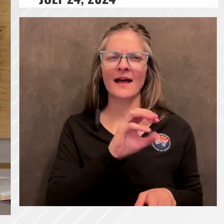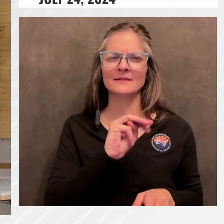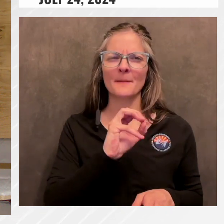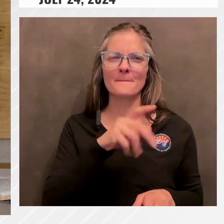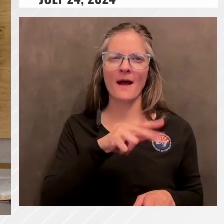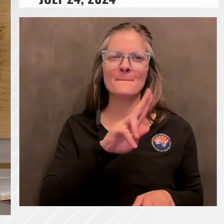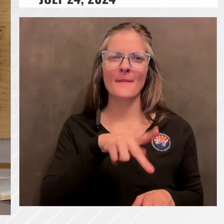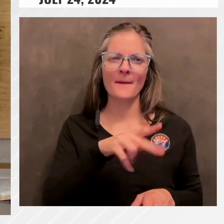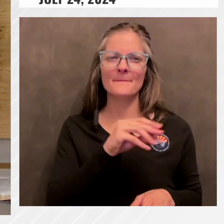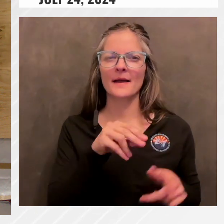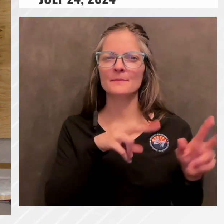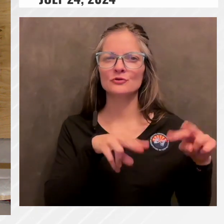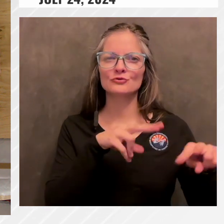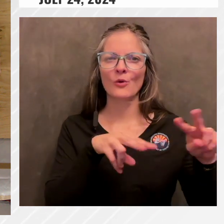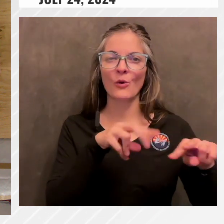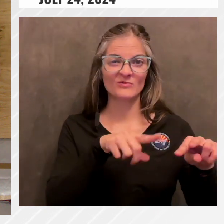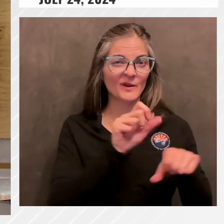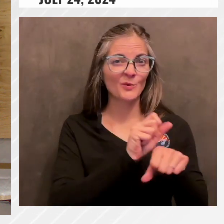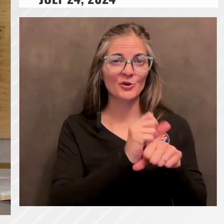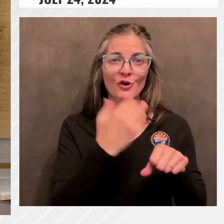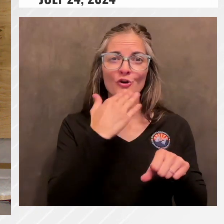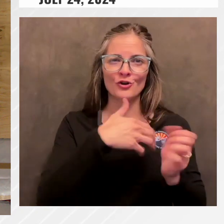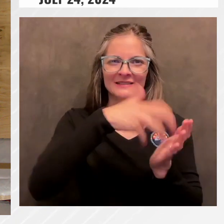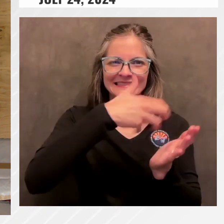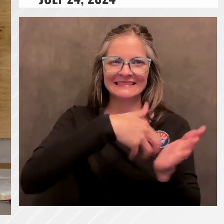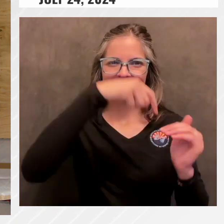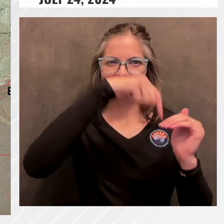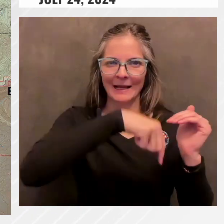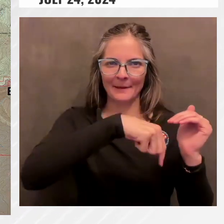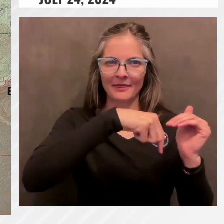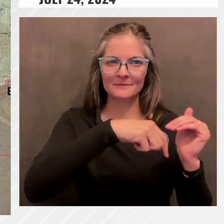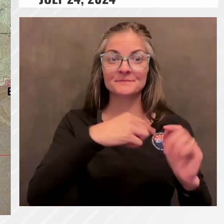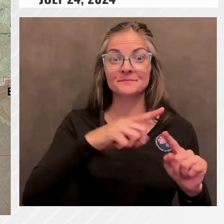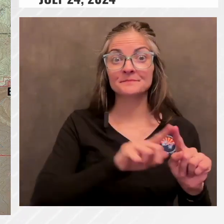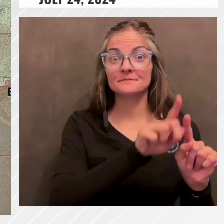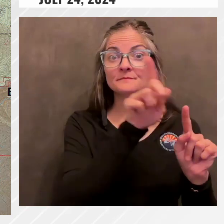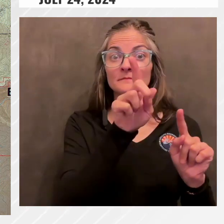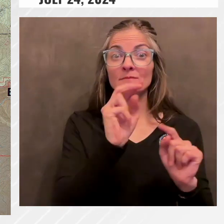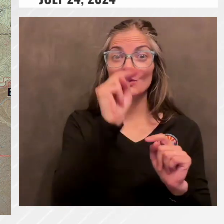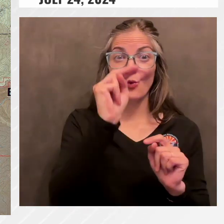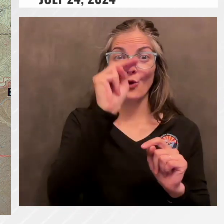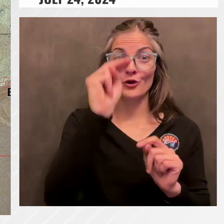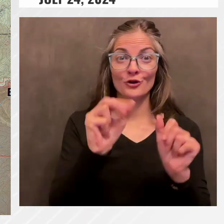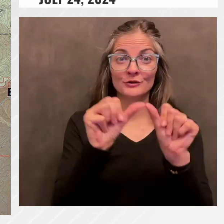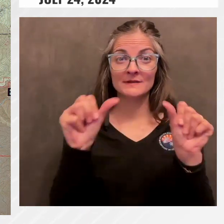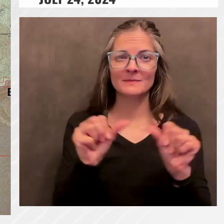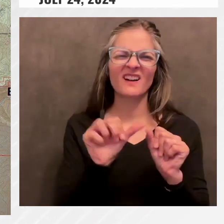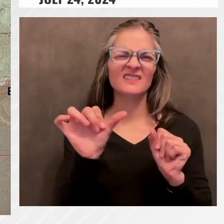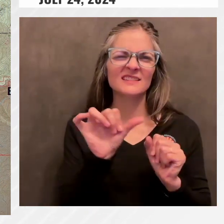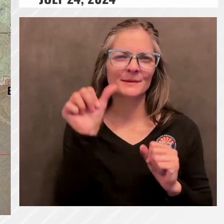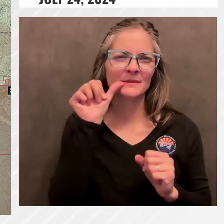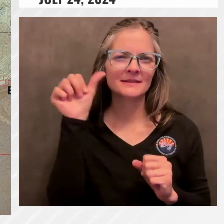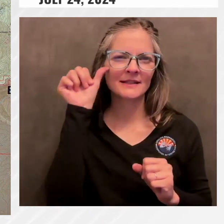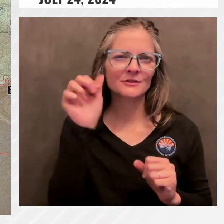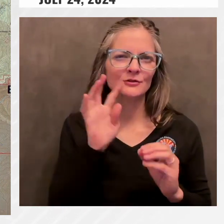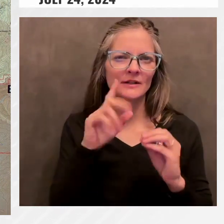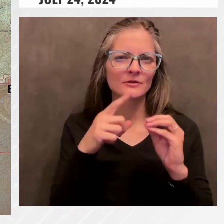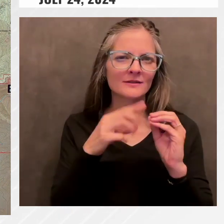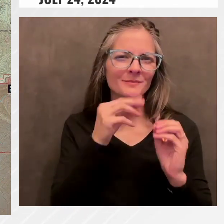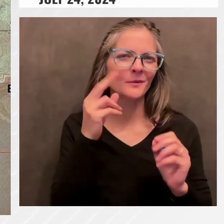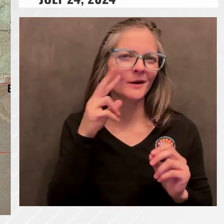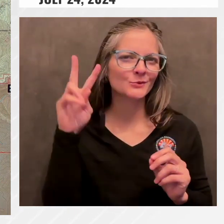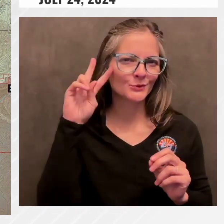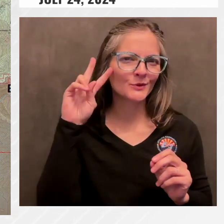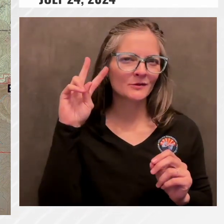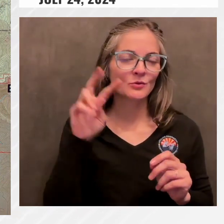getting good depth in there. As we work up to this northernmost spot like we talked about yesterday and the day prior, crews are in